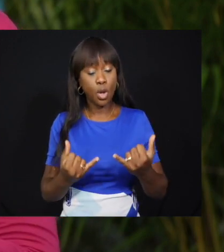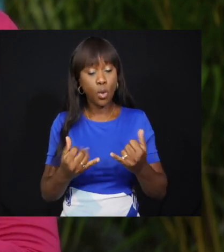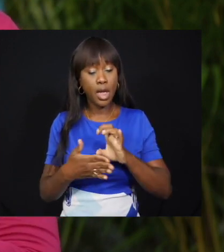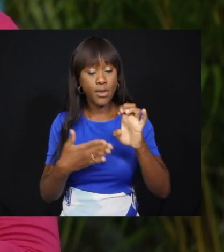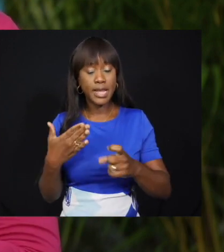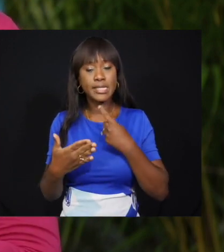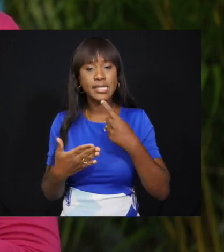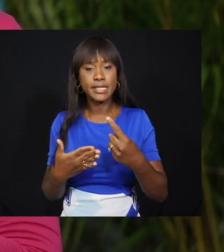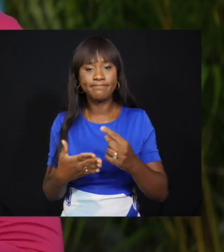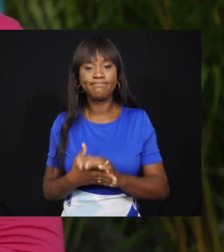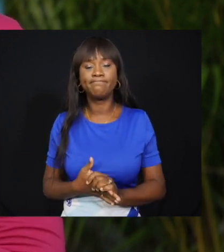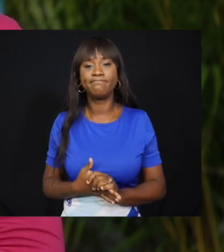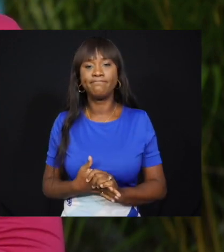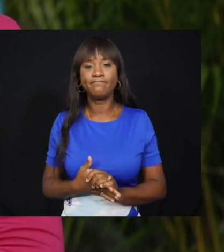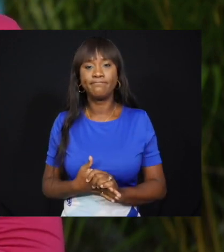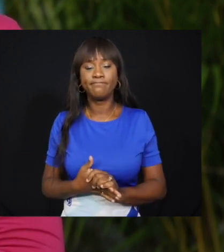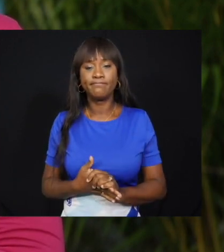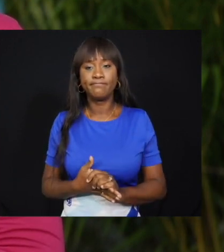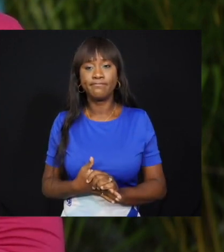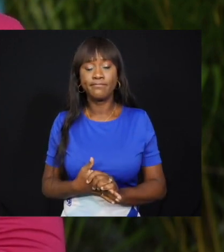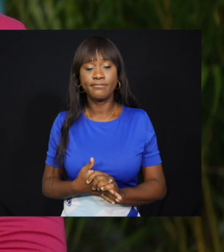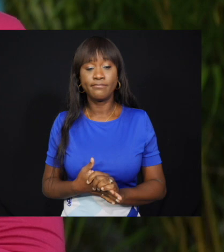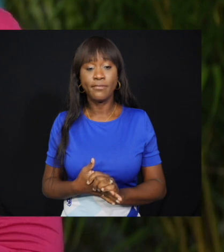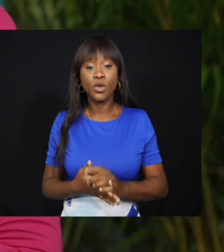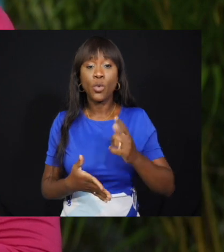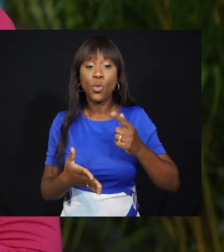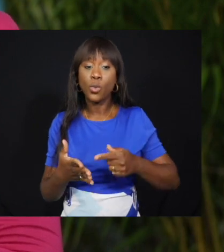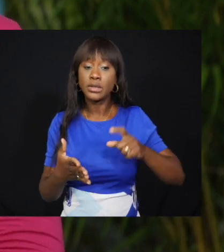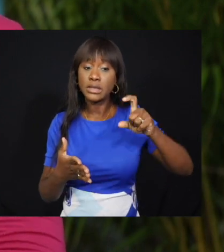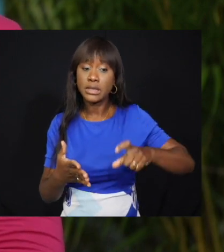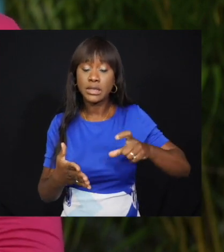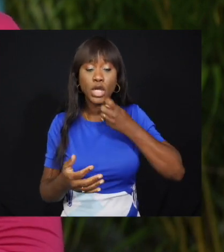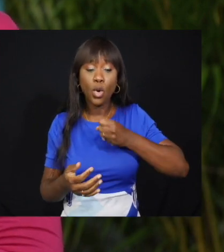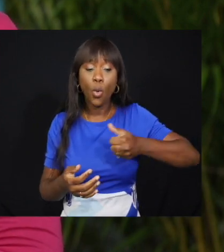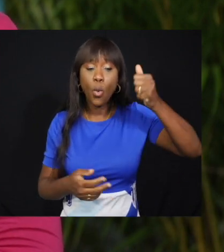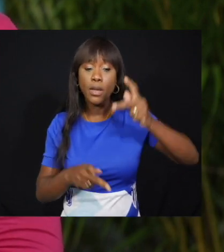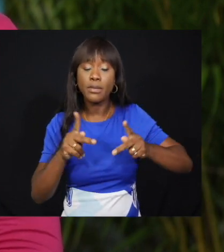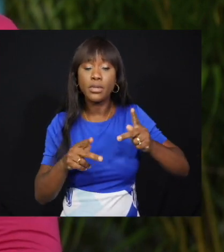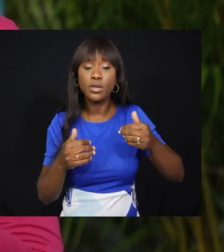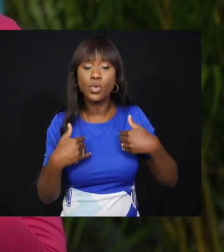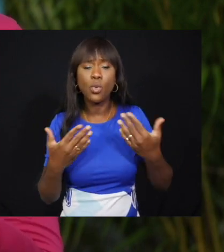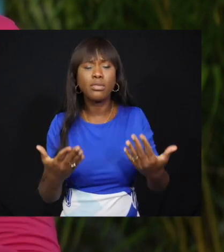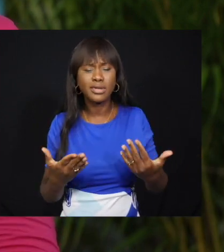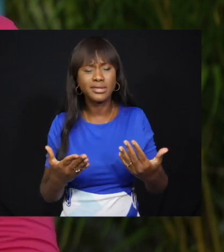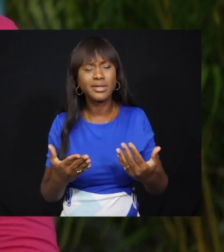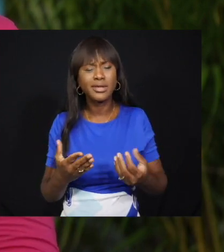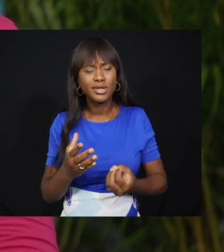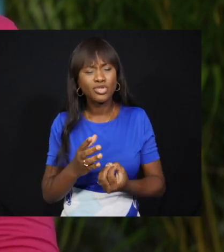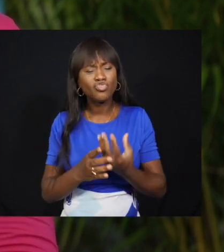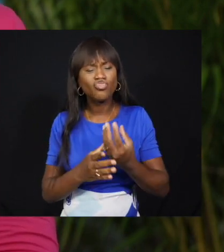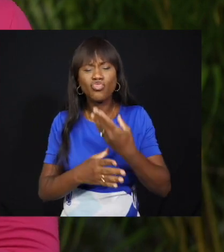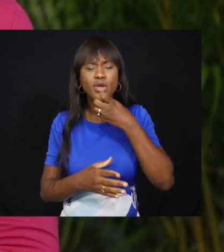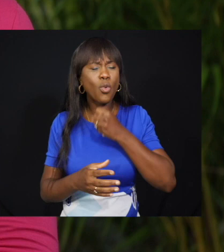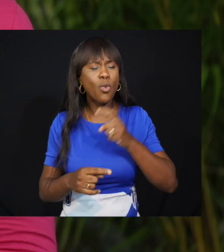close by saying what we have to let the grannies or the more resistant ones know is that the aging